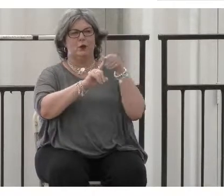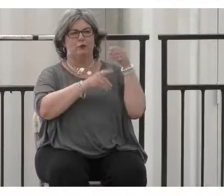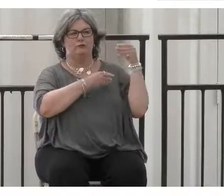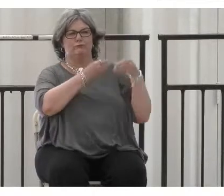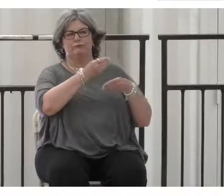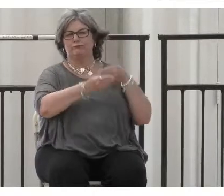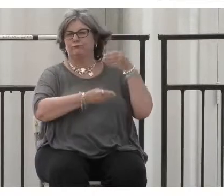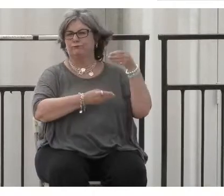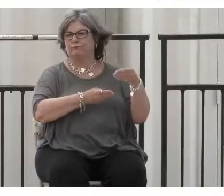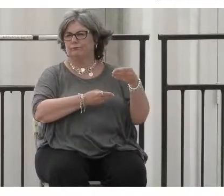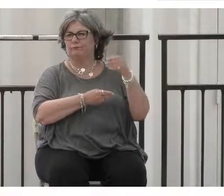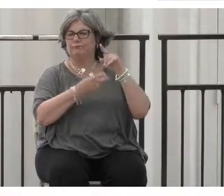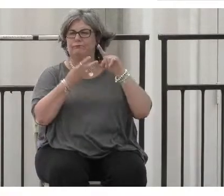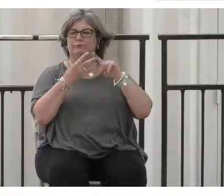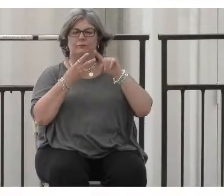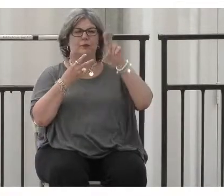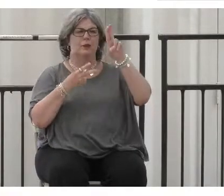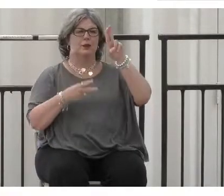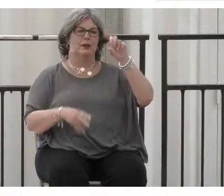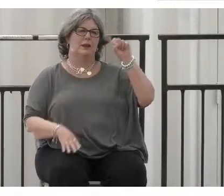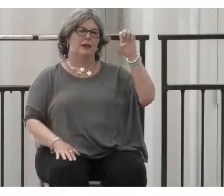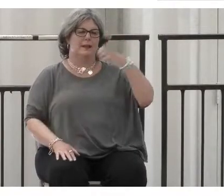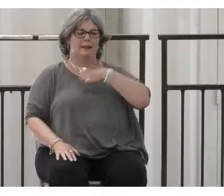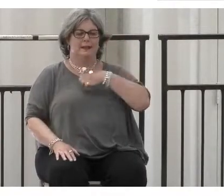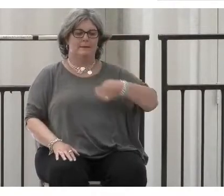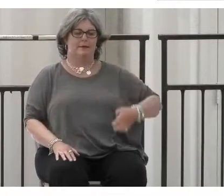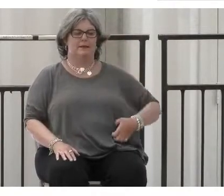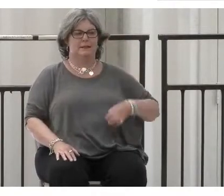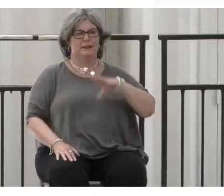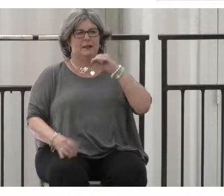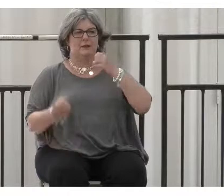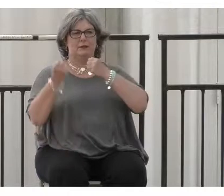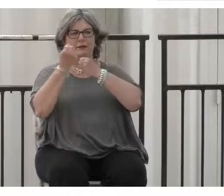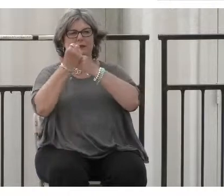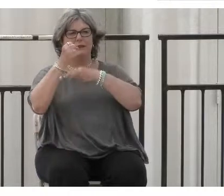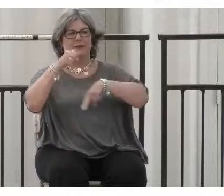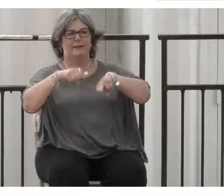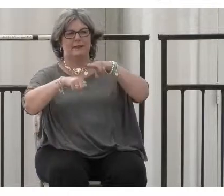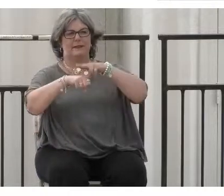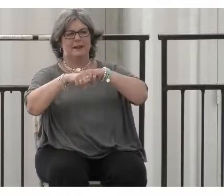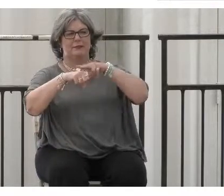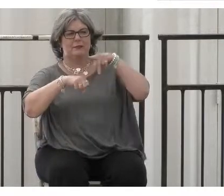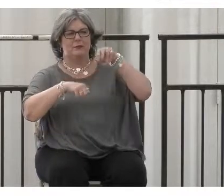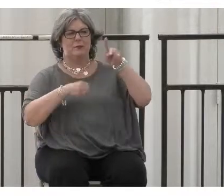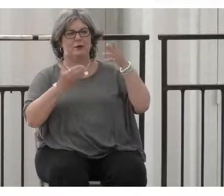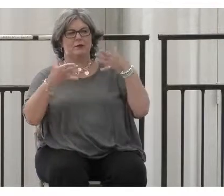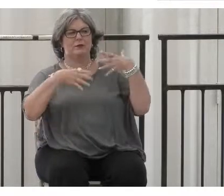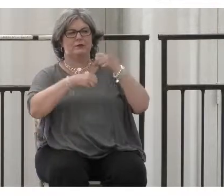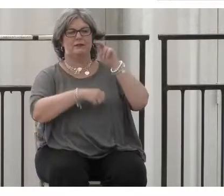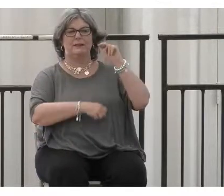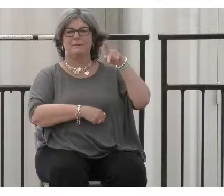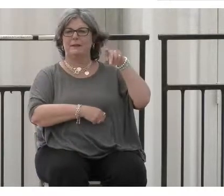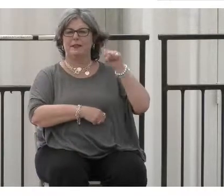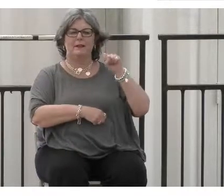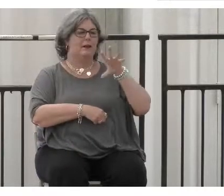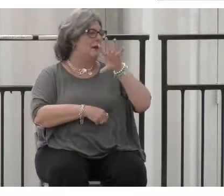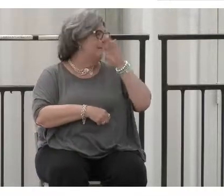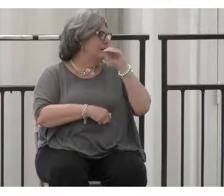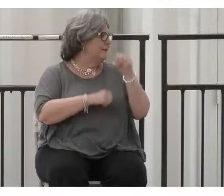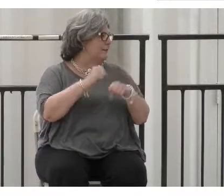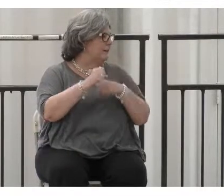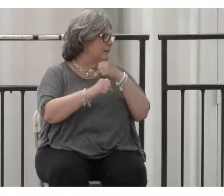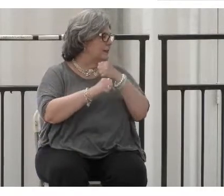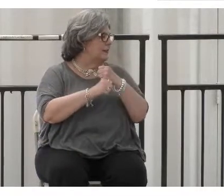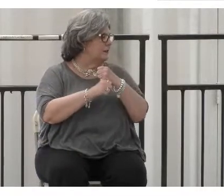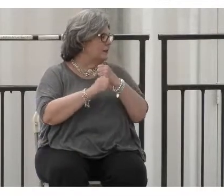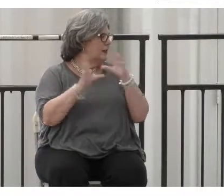Heritage, co-presented by the UAE Embassy, and co-sponsored by the National Park Service. For over 50 years, the festival